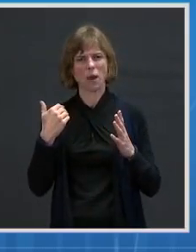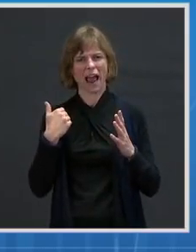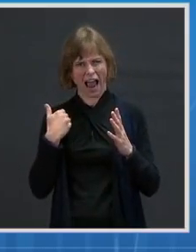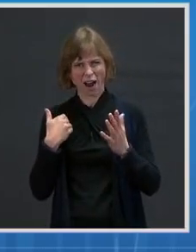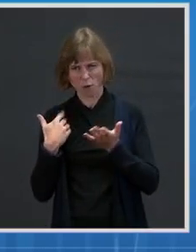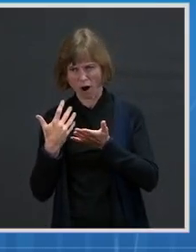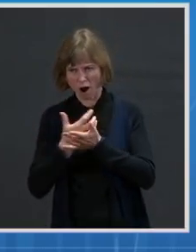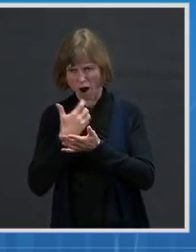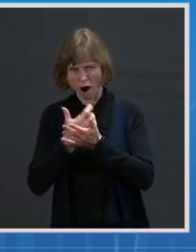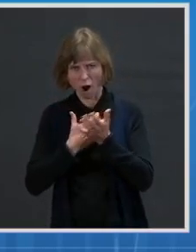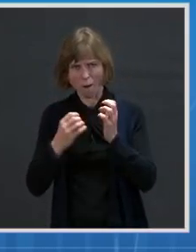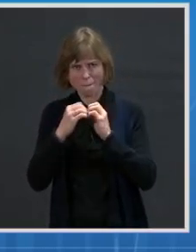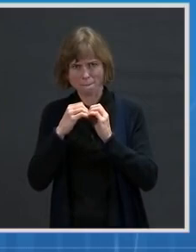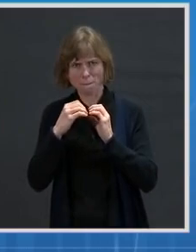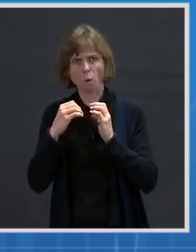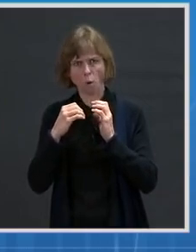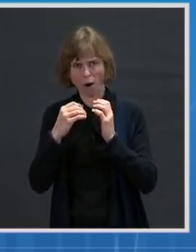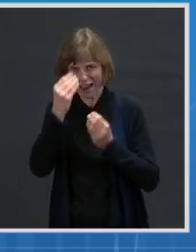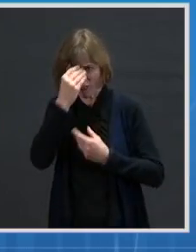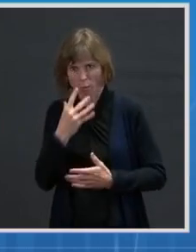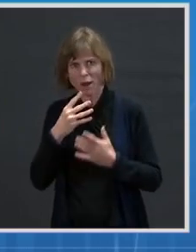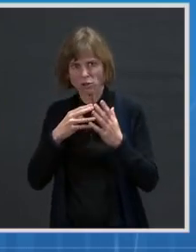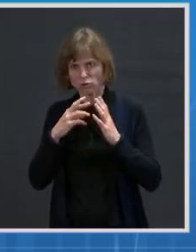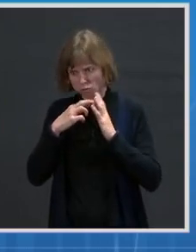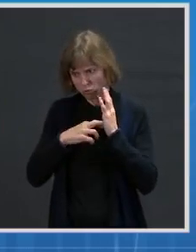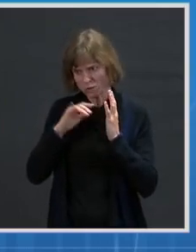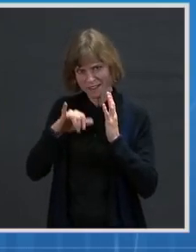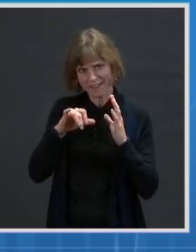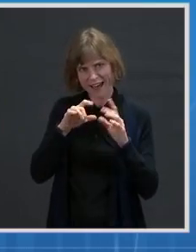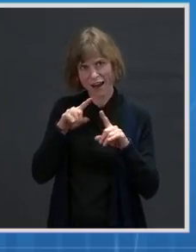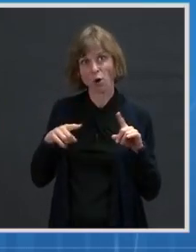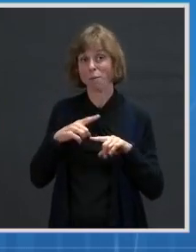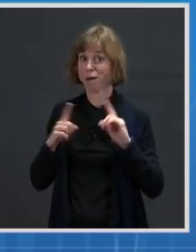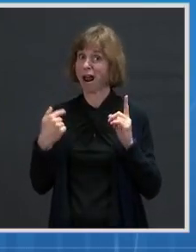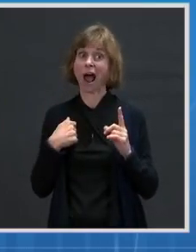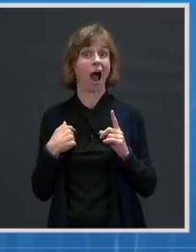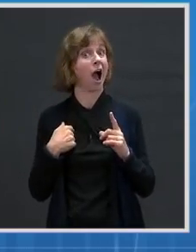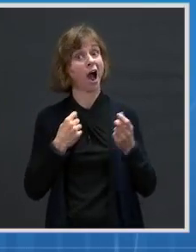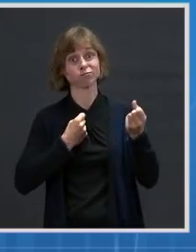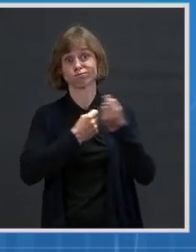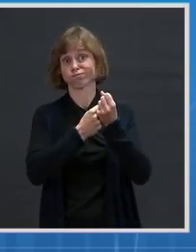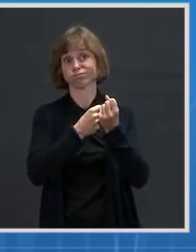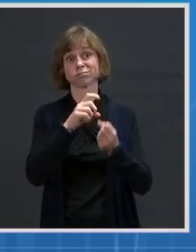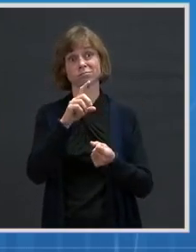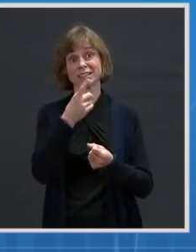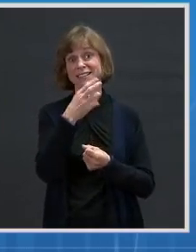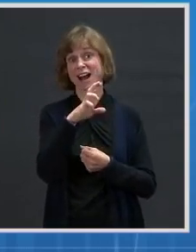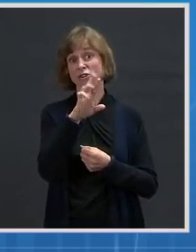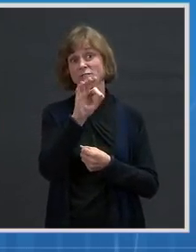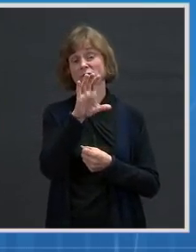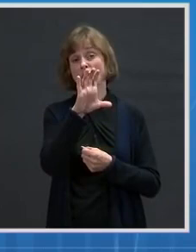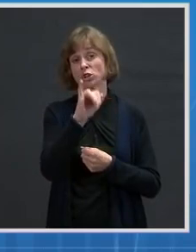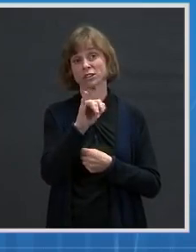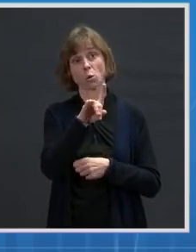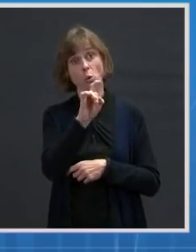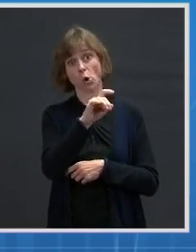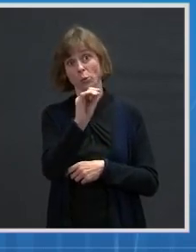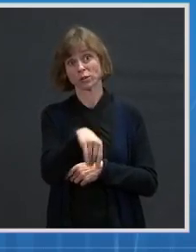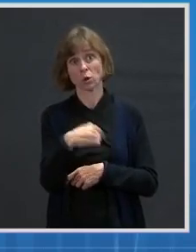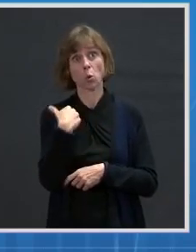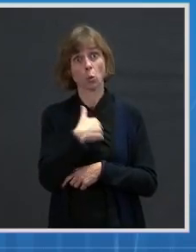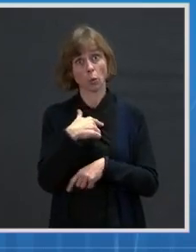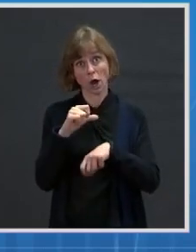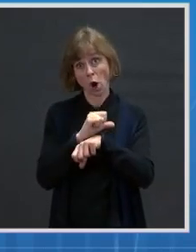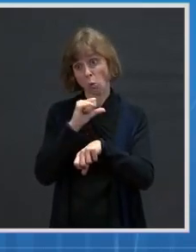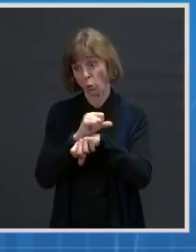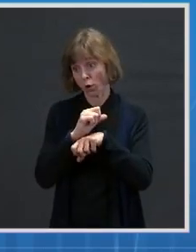be forthcoming. I would echo exactly what Dr. Fauci said. We are working on rolling out a lot of vaccine to a